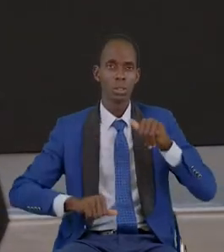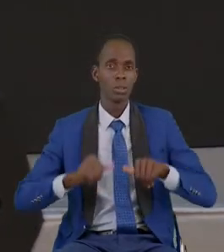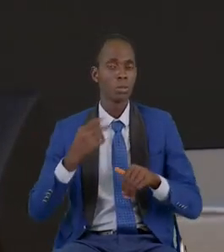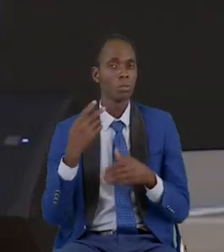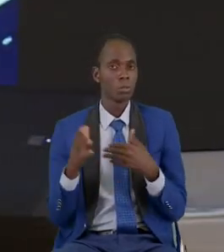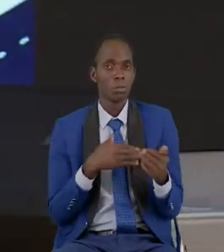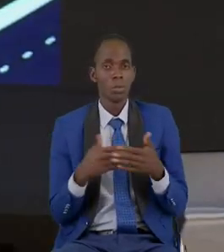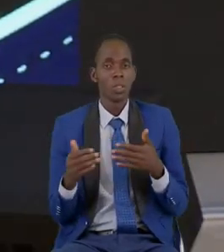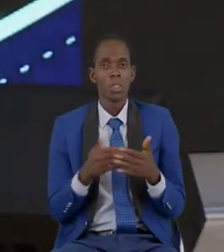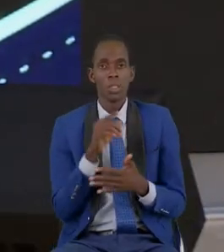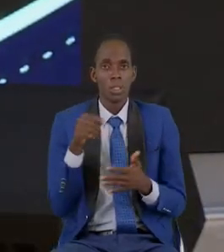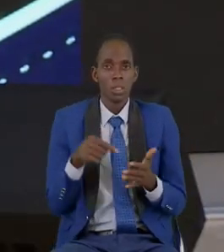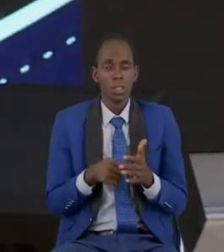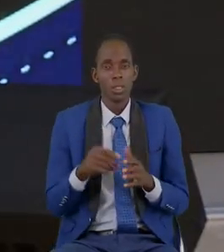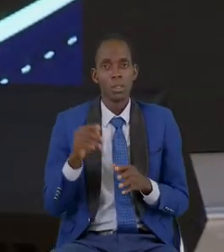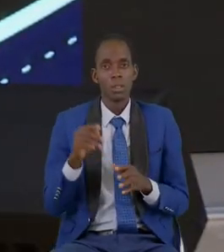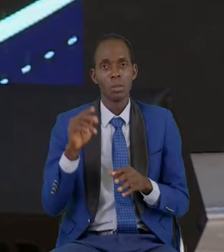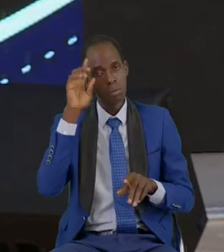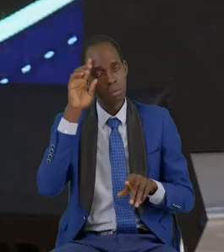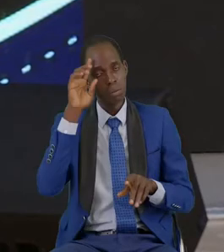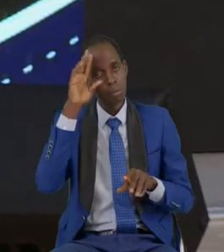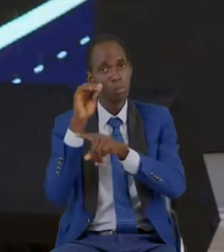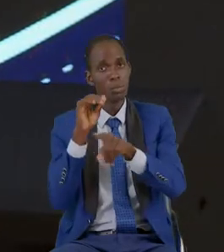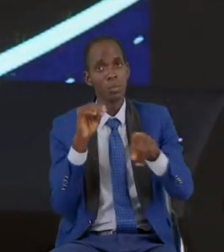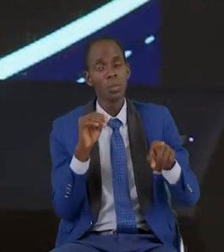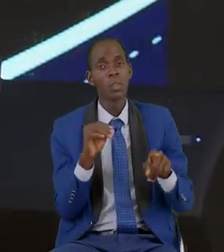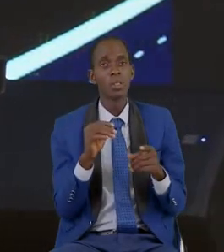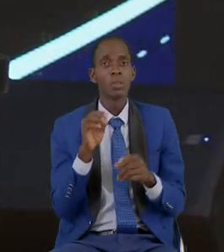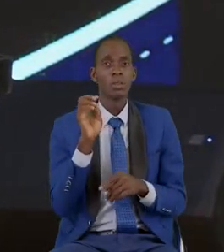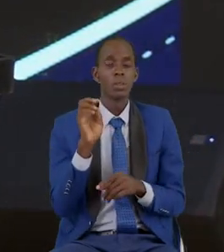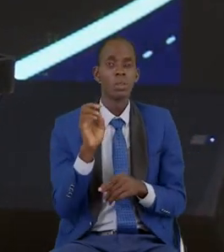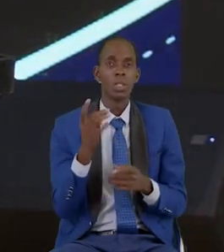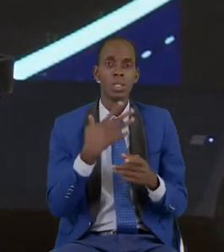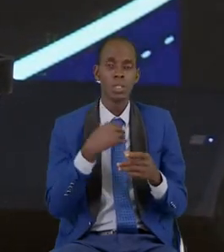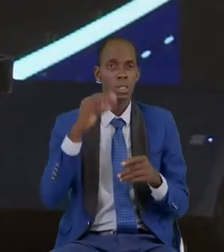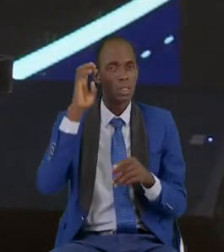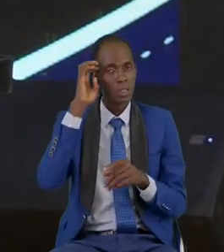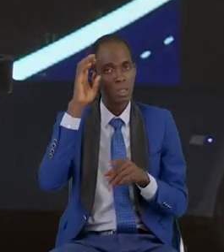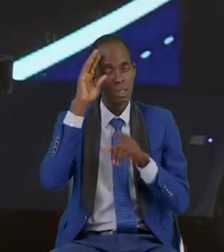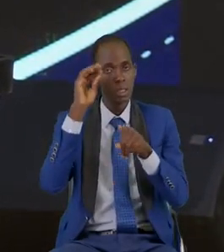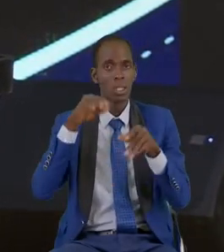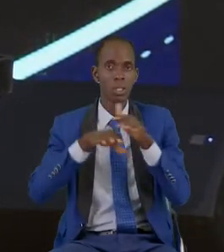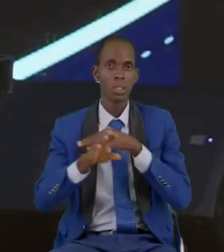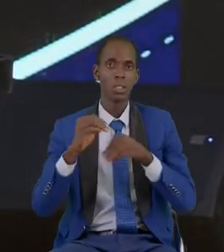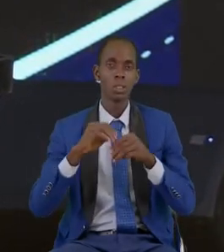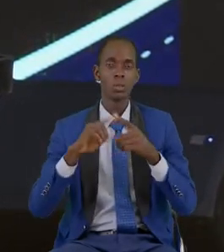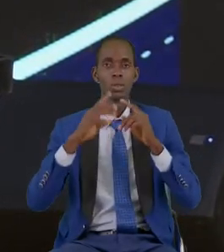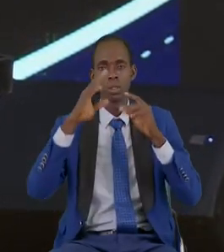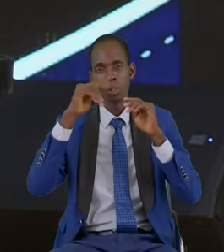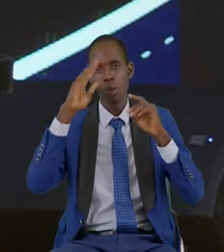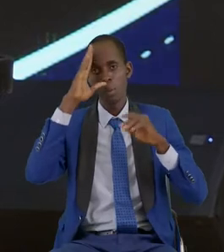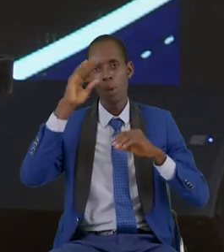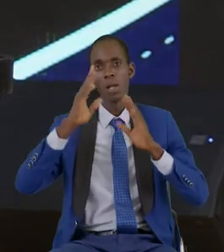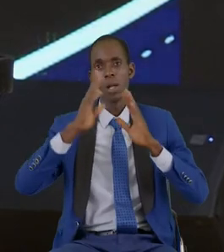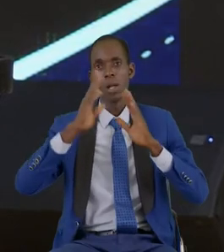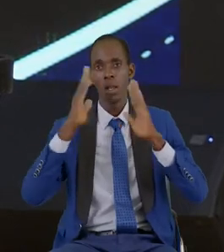brethren accompanied me, and we entered into the man's house. But now, look